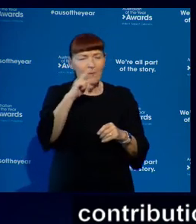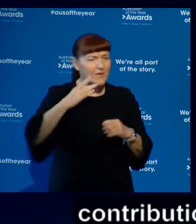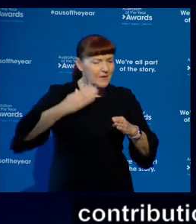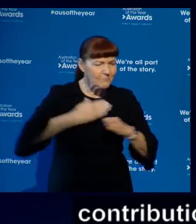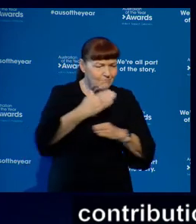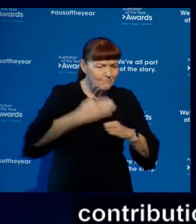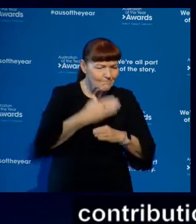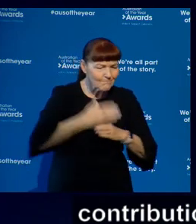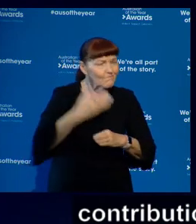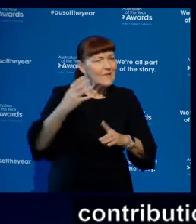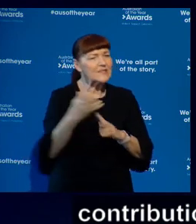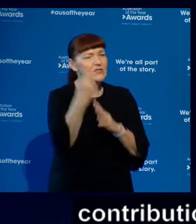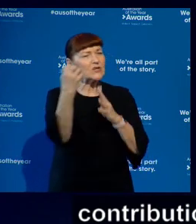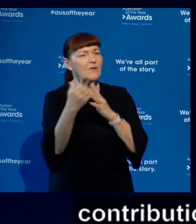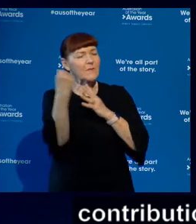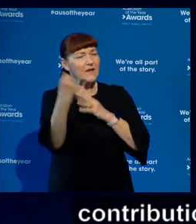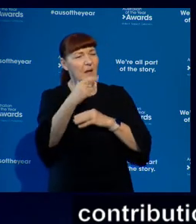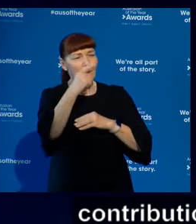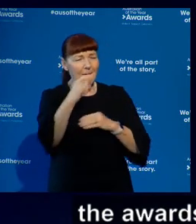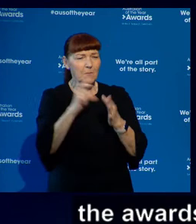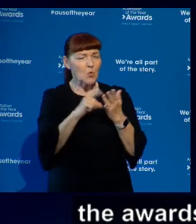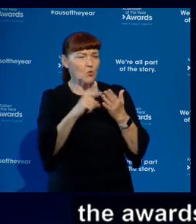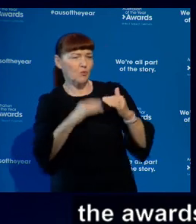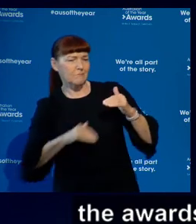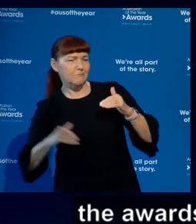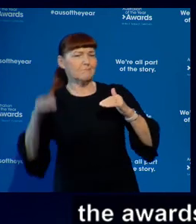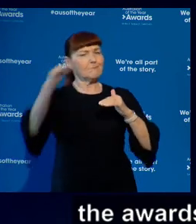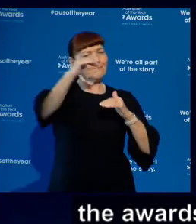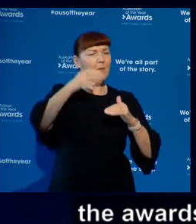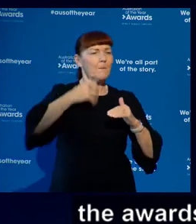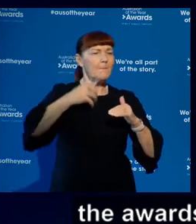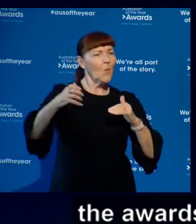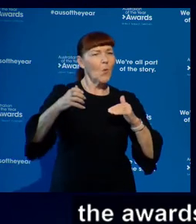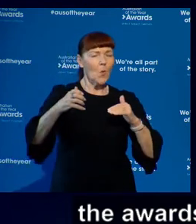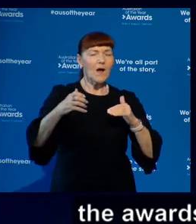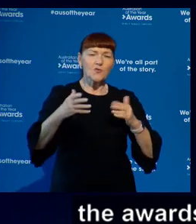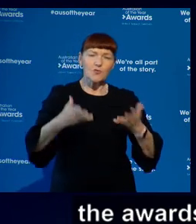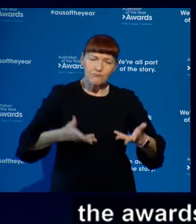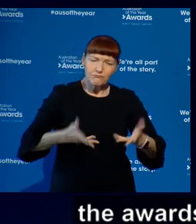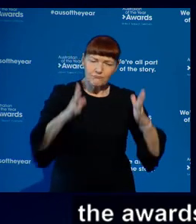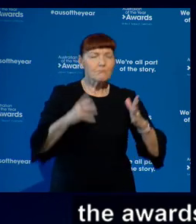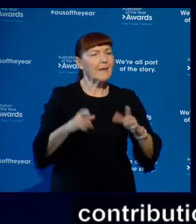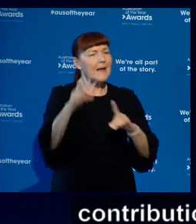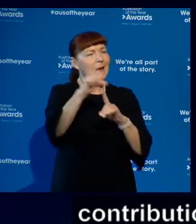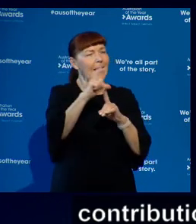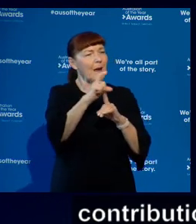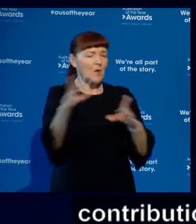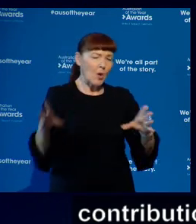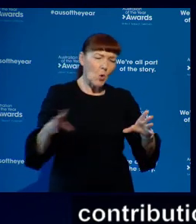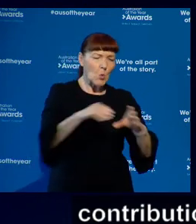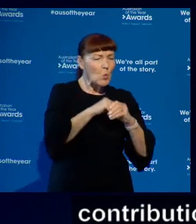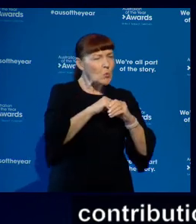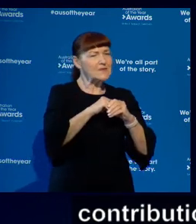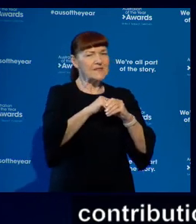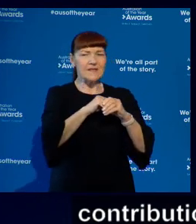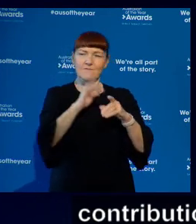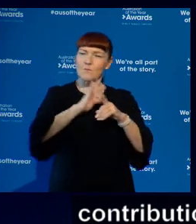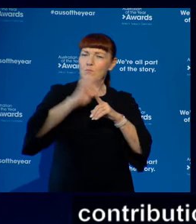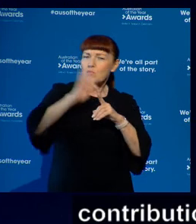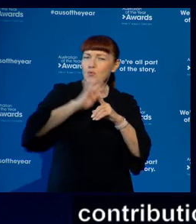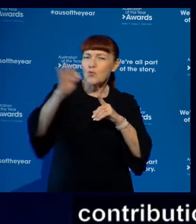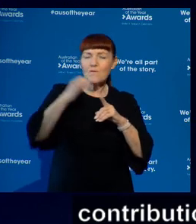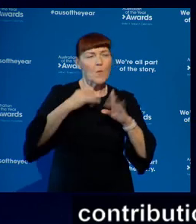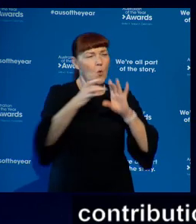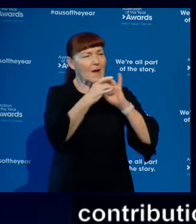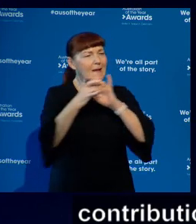contributions, people who go above and beyond to make our city more inclusive, more progressive, and